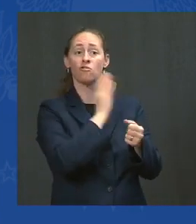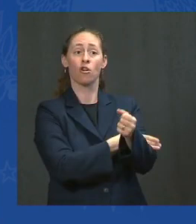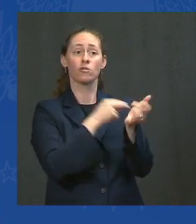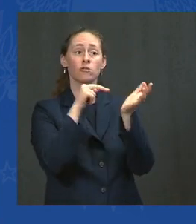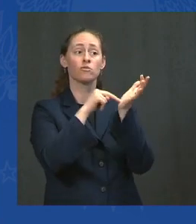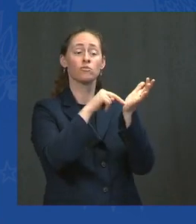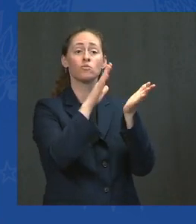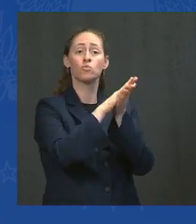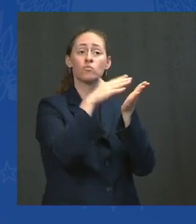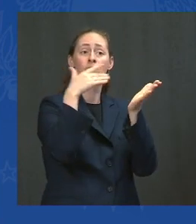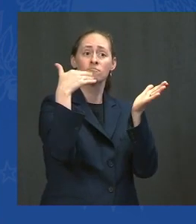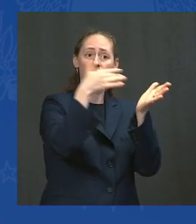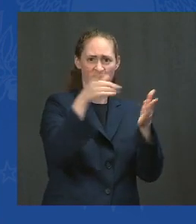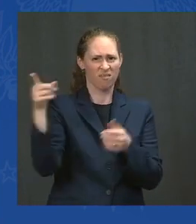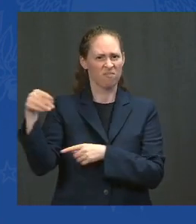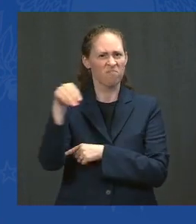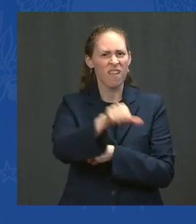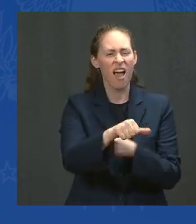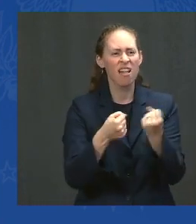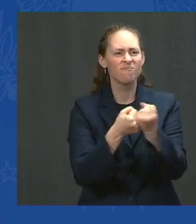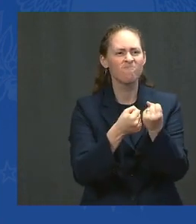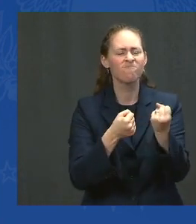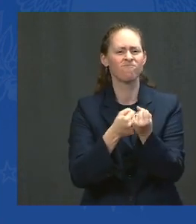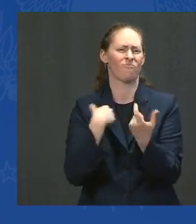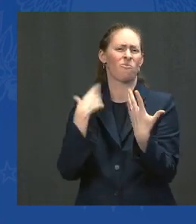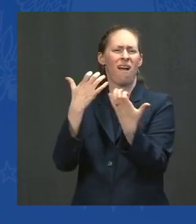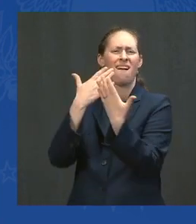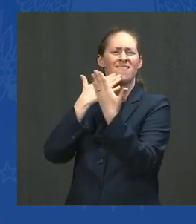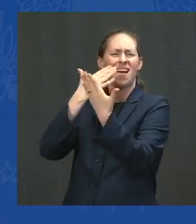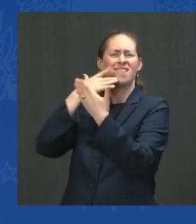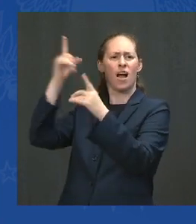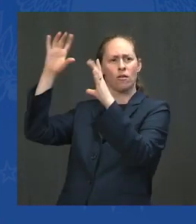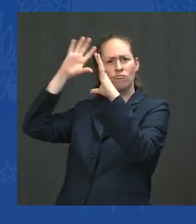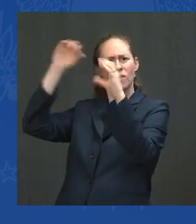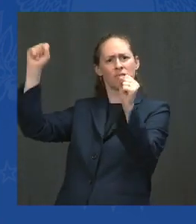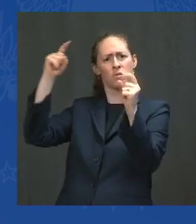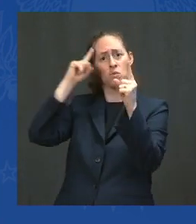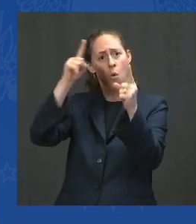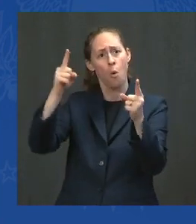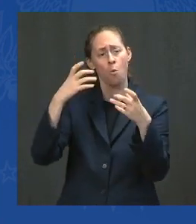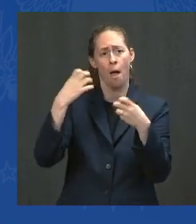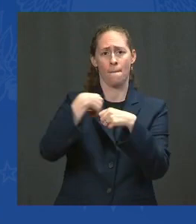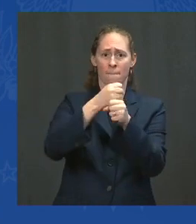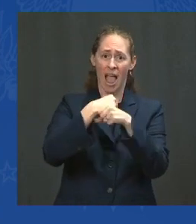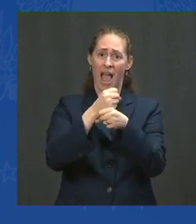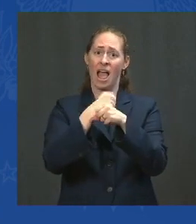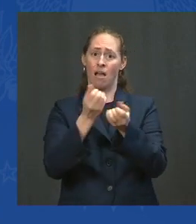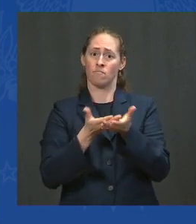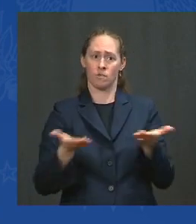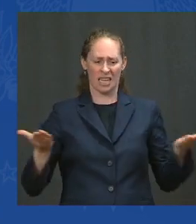you can to ensure that we start building more things in this country again.